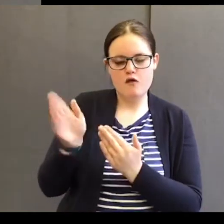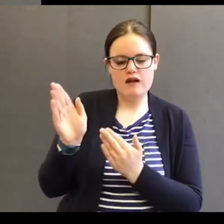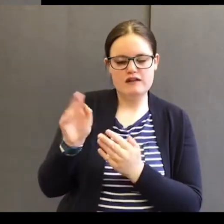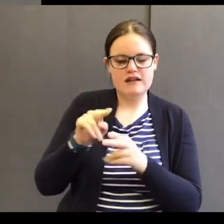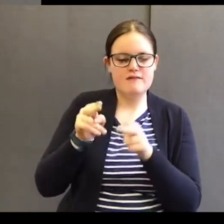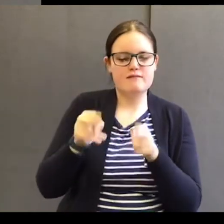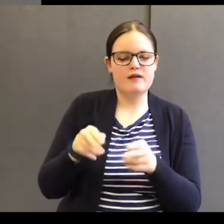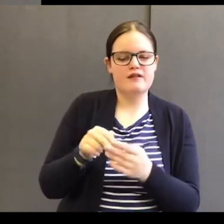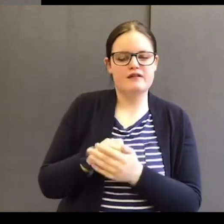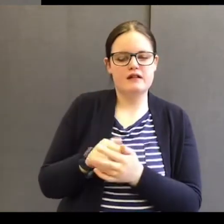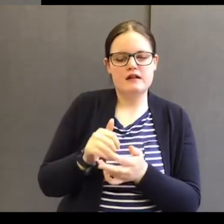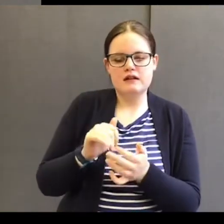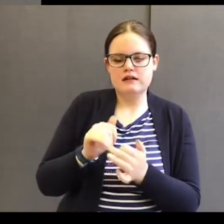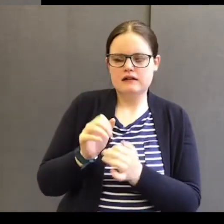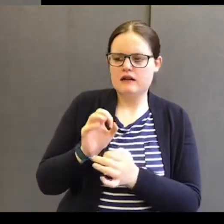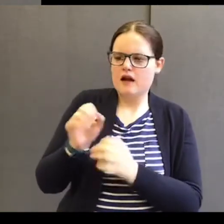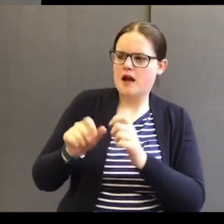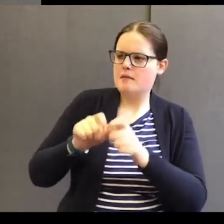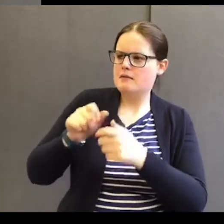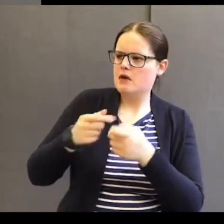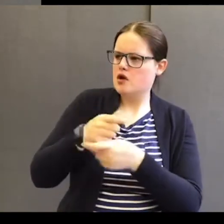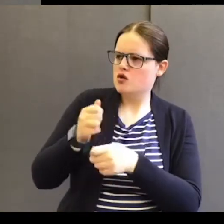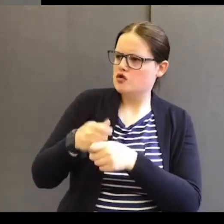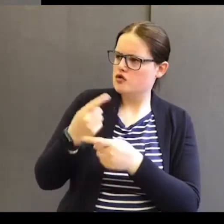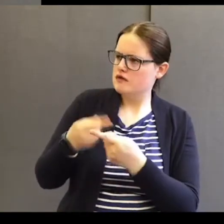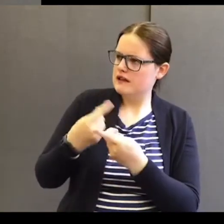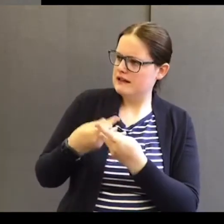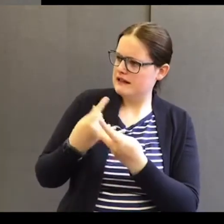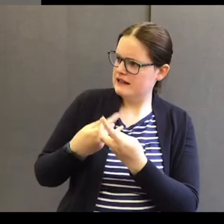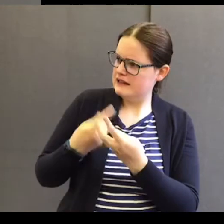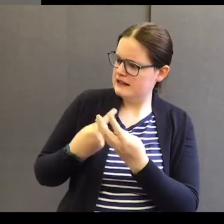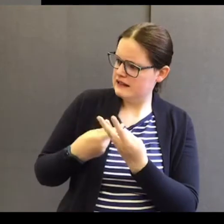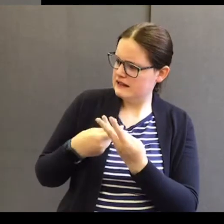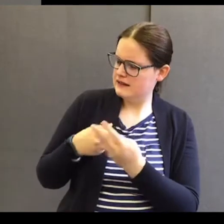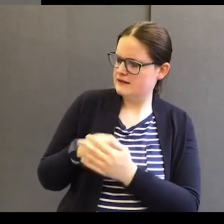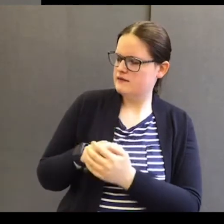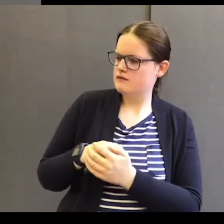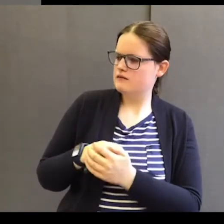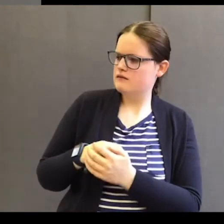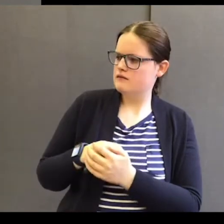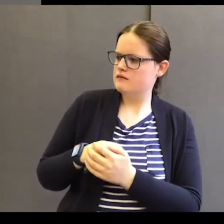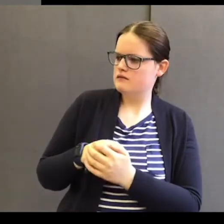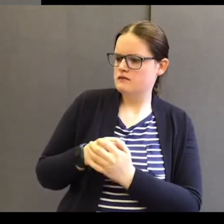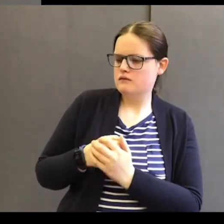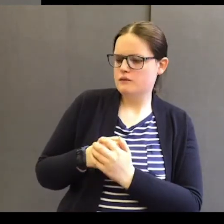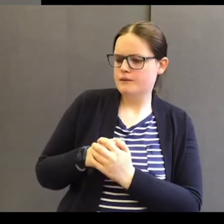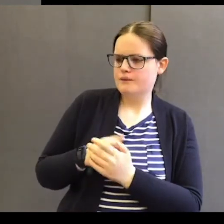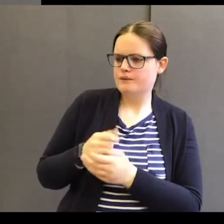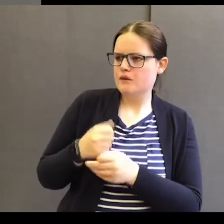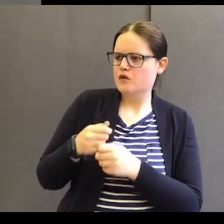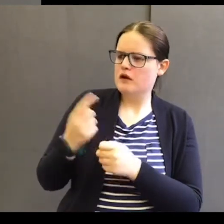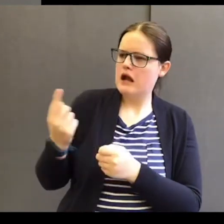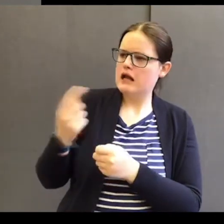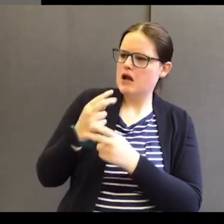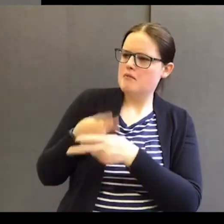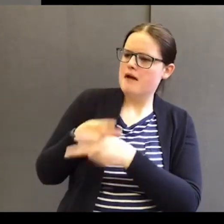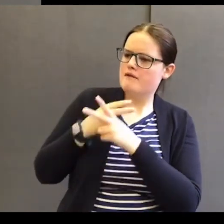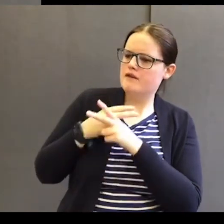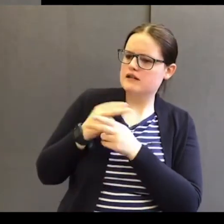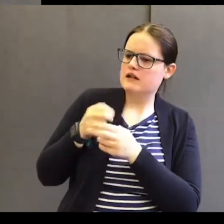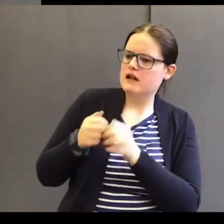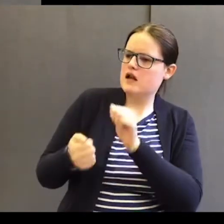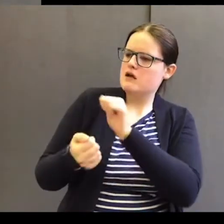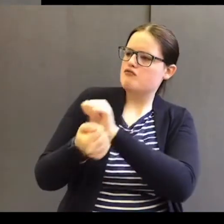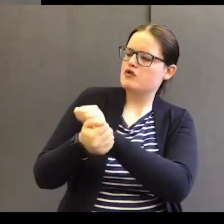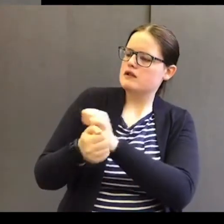the morning. Sometimes we ask people, can you do this? Could you do that? Could